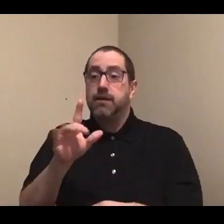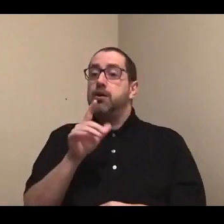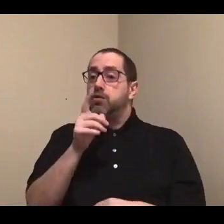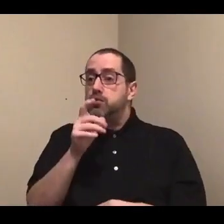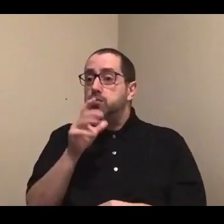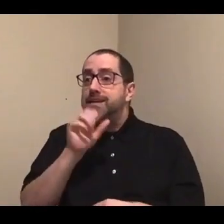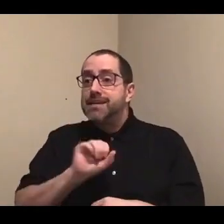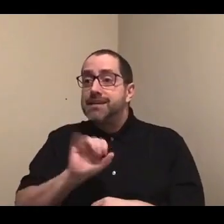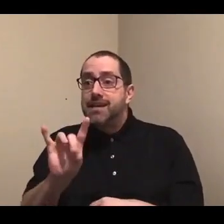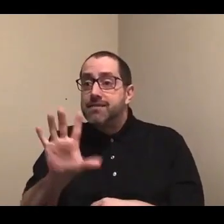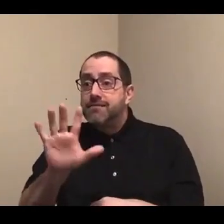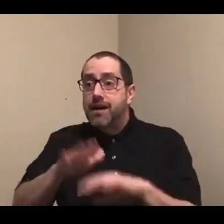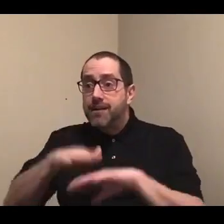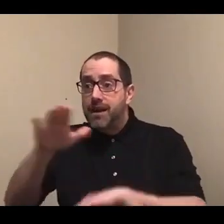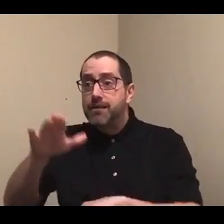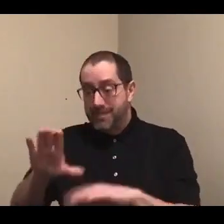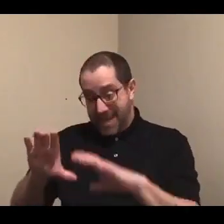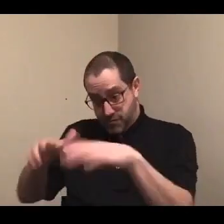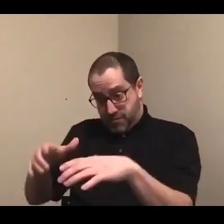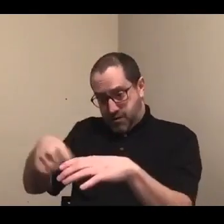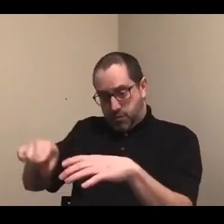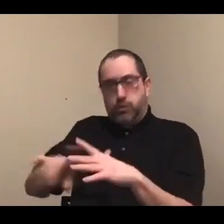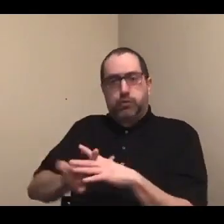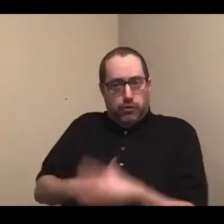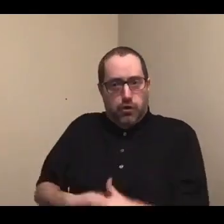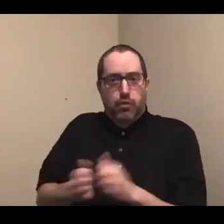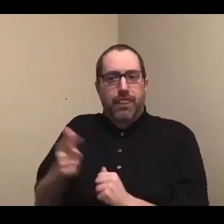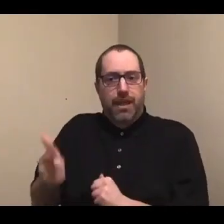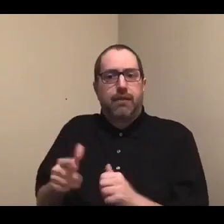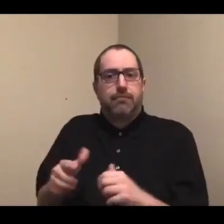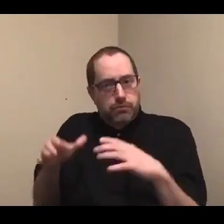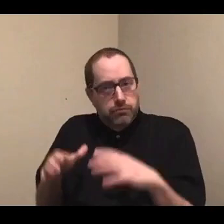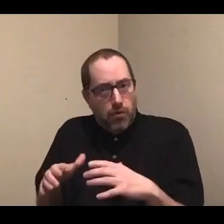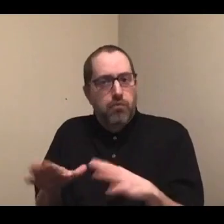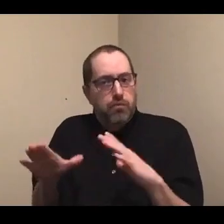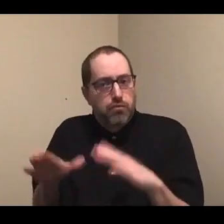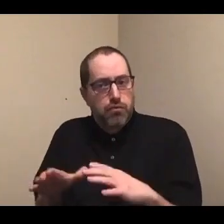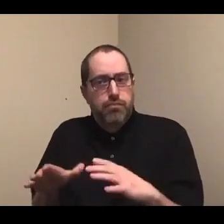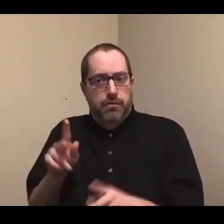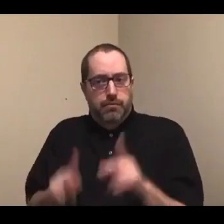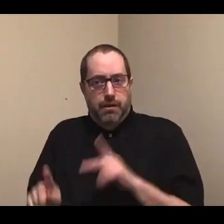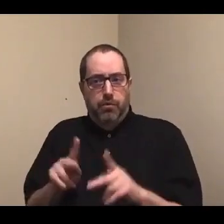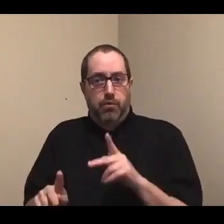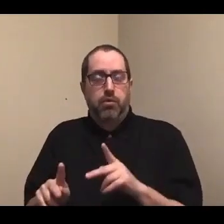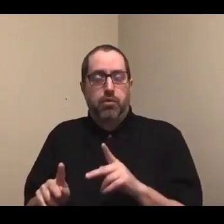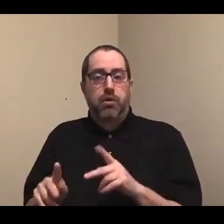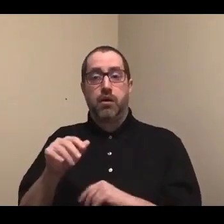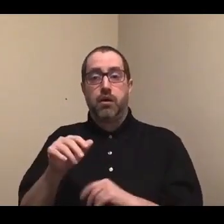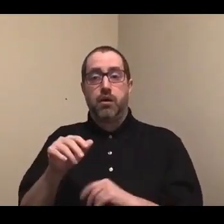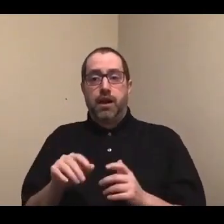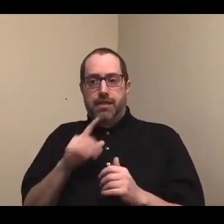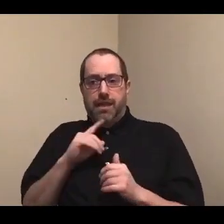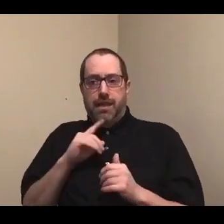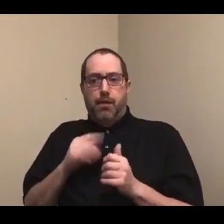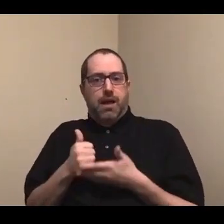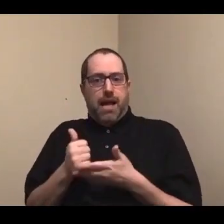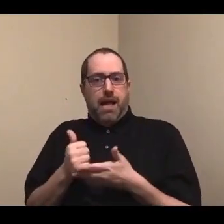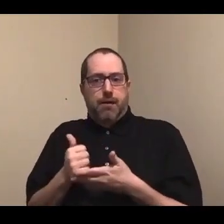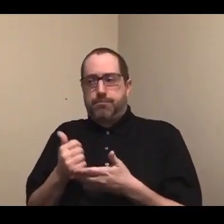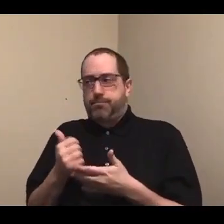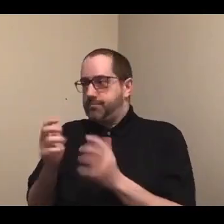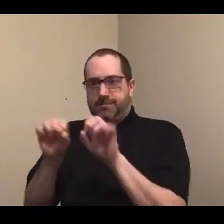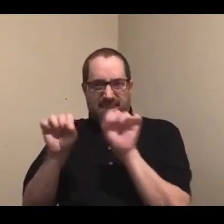and older. So we're starting with this smaller subset of eligible population to help us align the demand